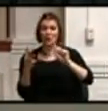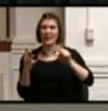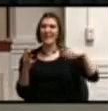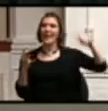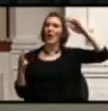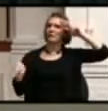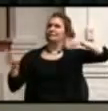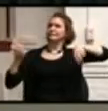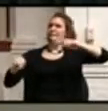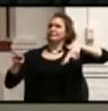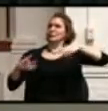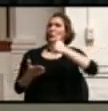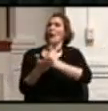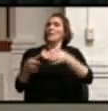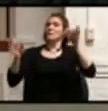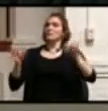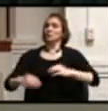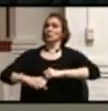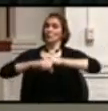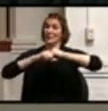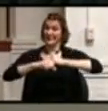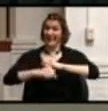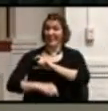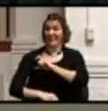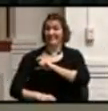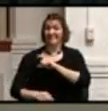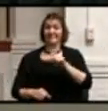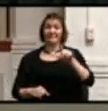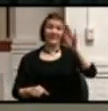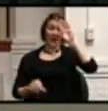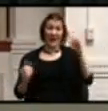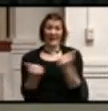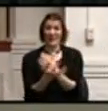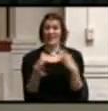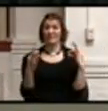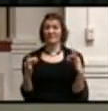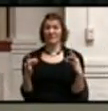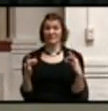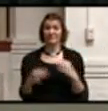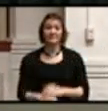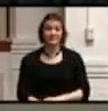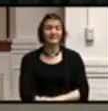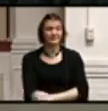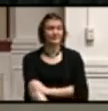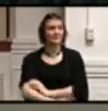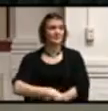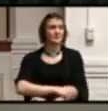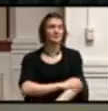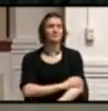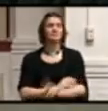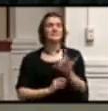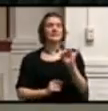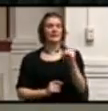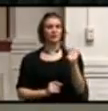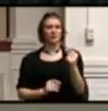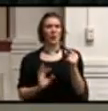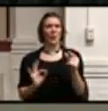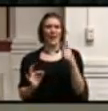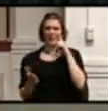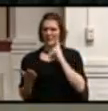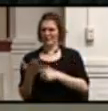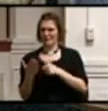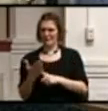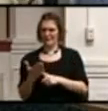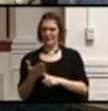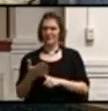level as to how to protect the state. Mm-hmm. So I think that we've now discussed both E